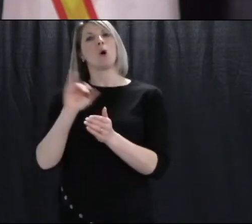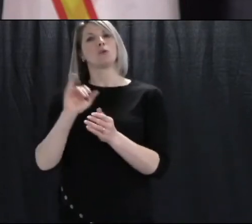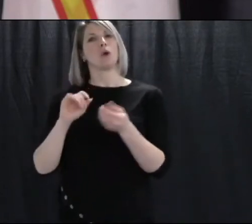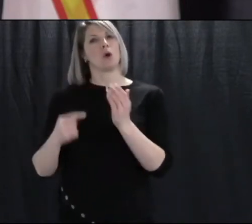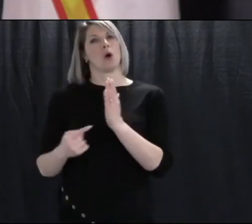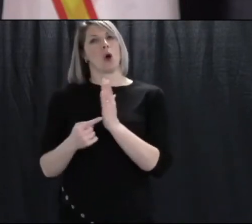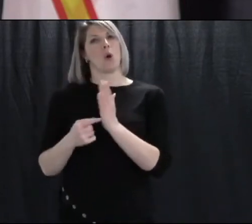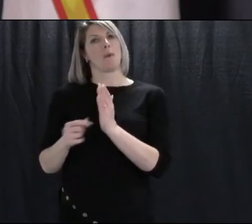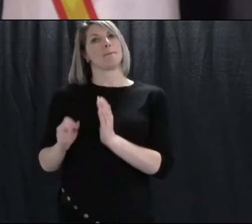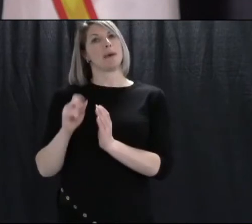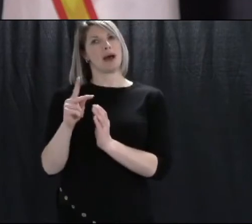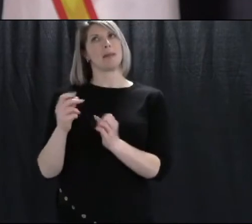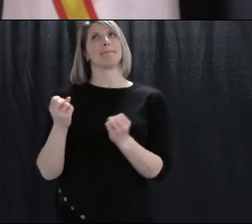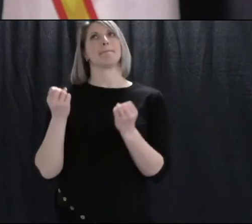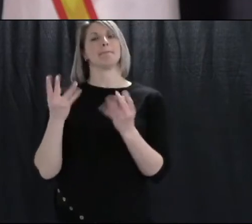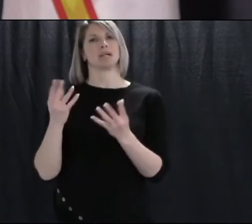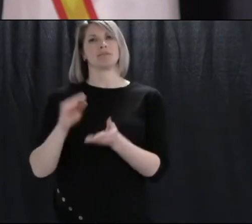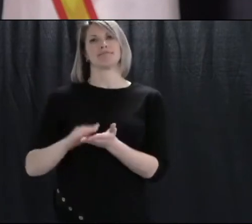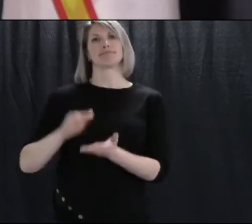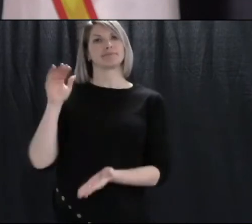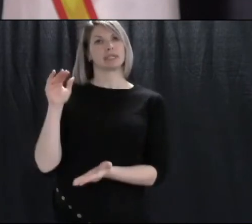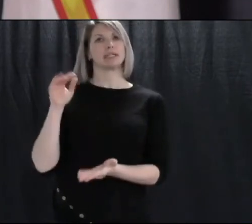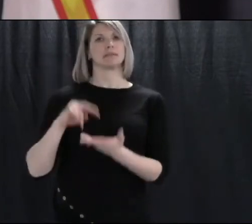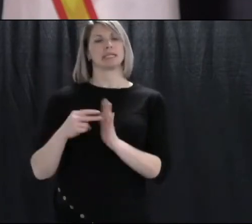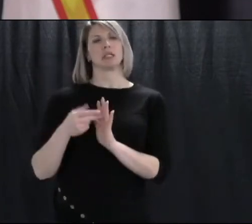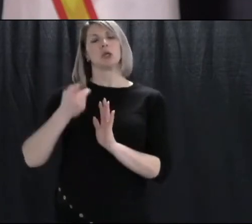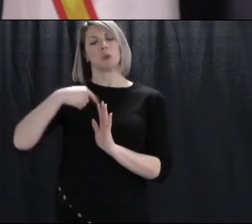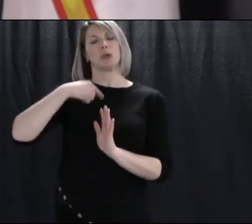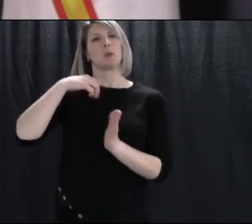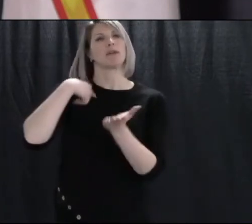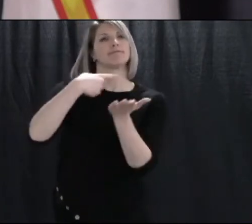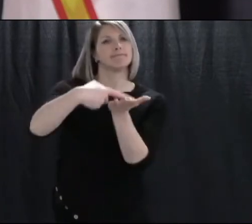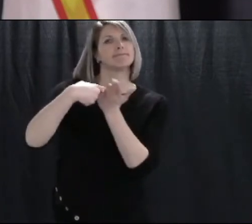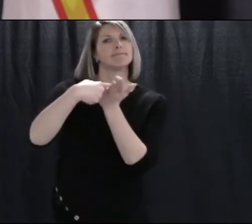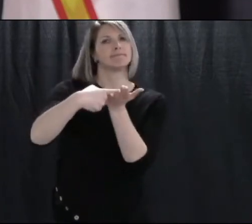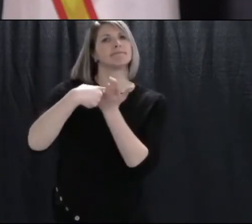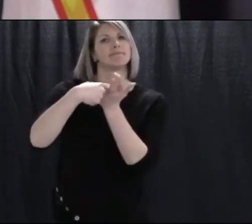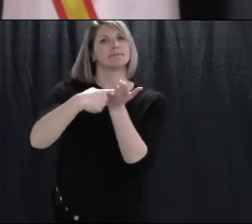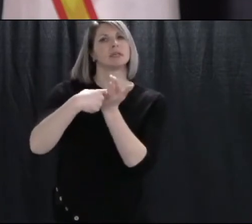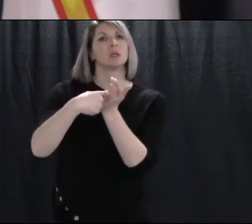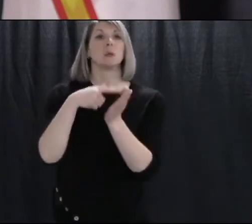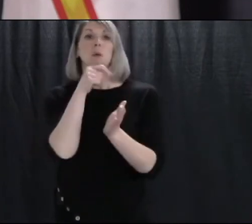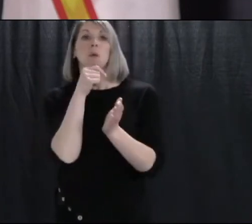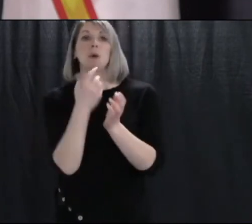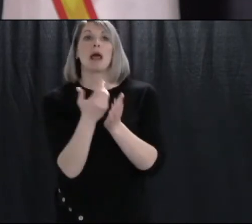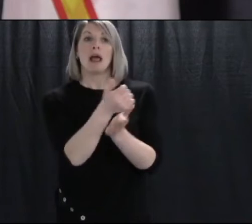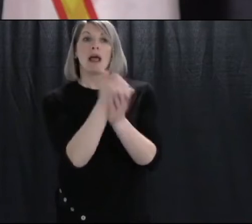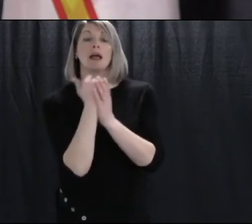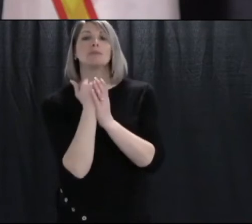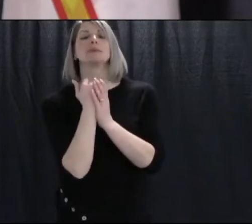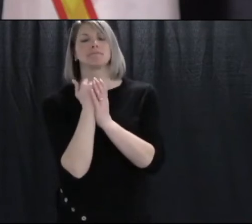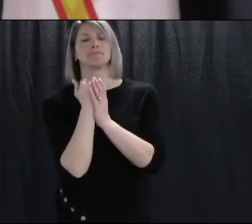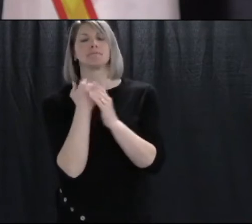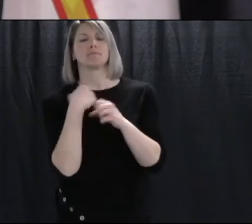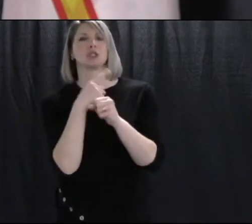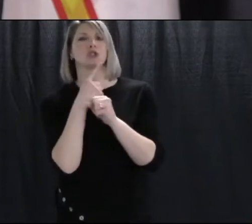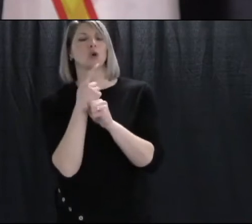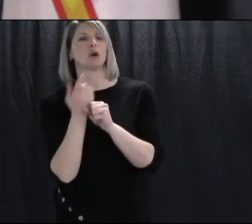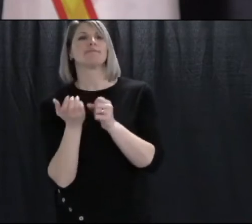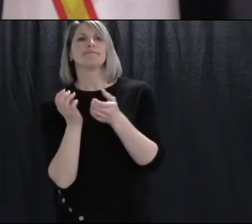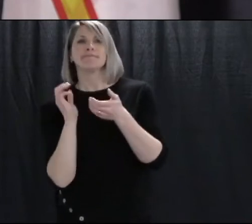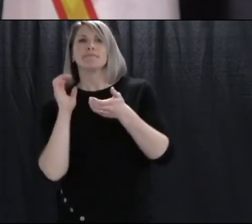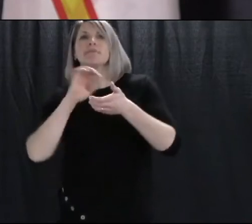much different. So we'll have the discussions with whoever the responsible, partners would be in all of this to make sure that we're in a position